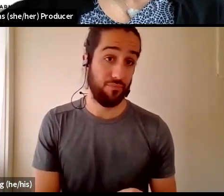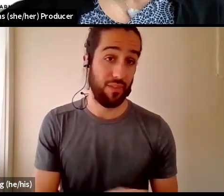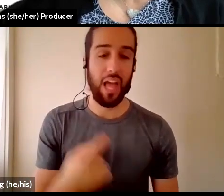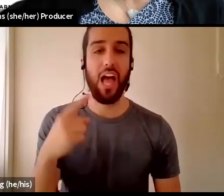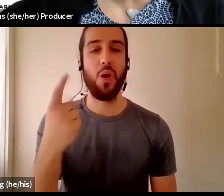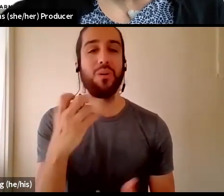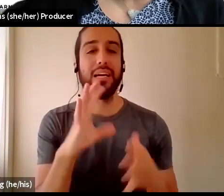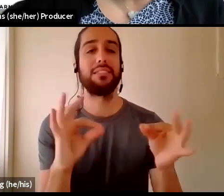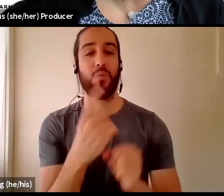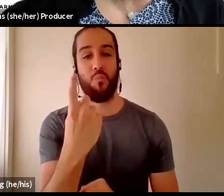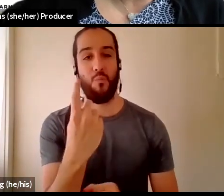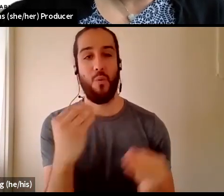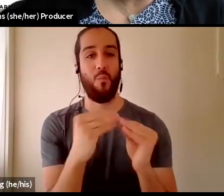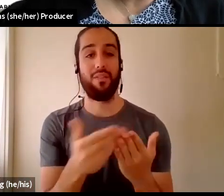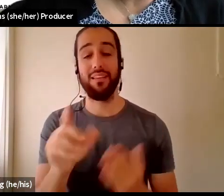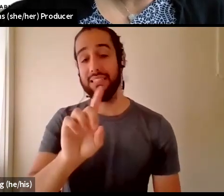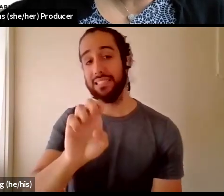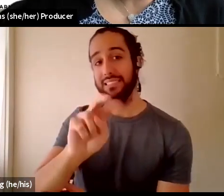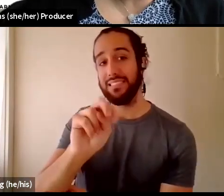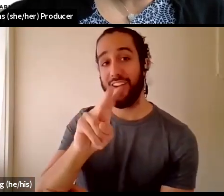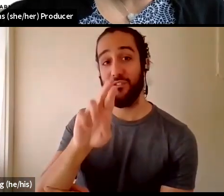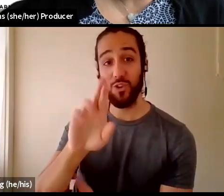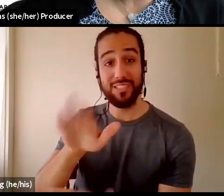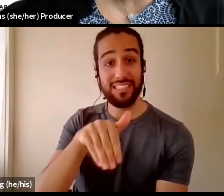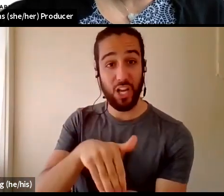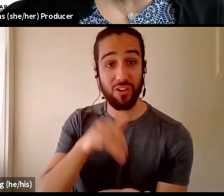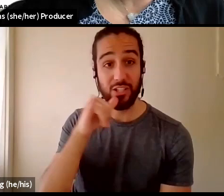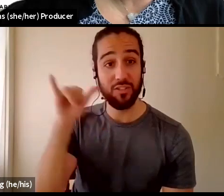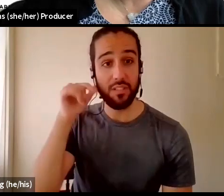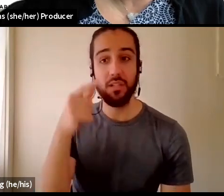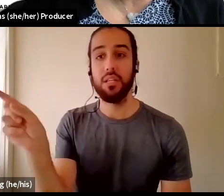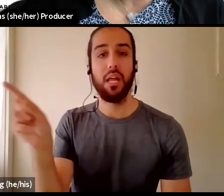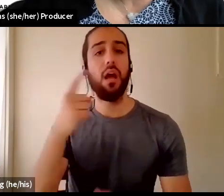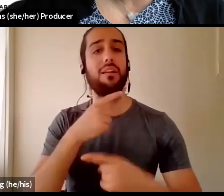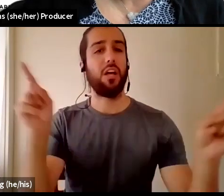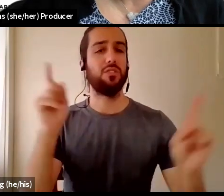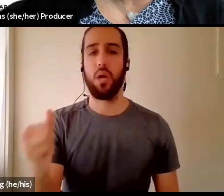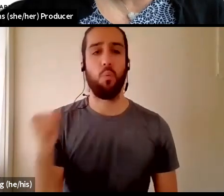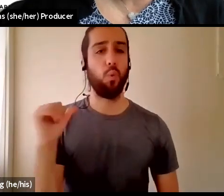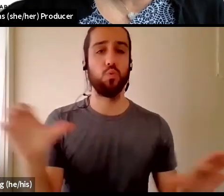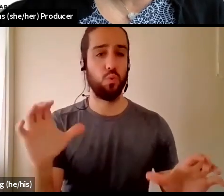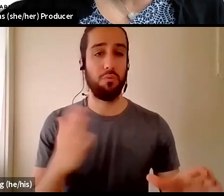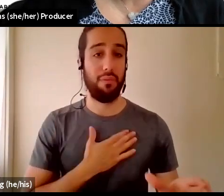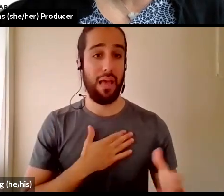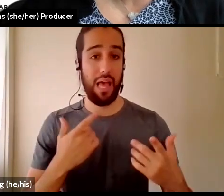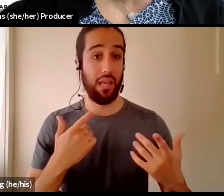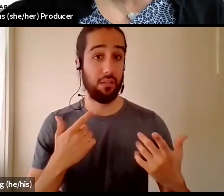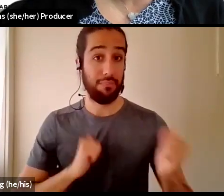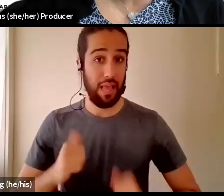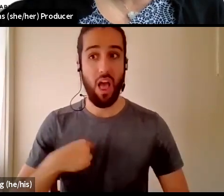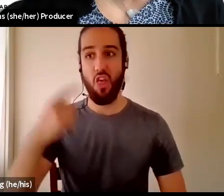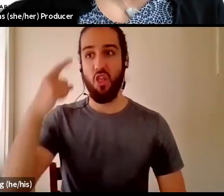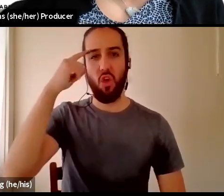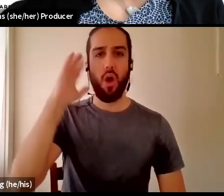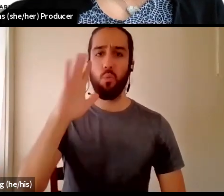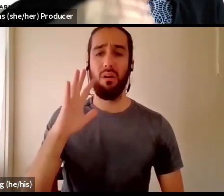say one more thing. The Denver Center yesterday just announced, you know, they weren't doing my play, and I thought I was gonna like break down, and instead I